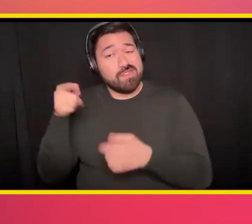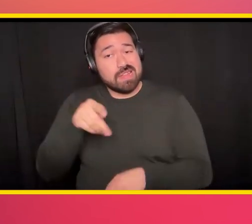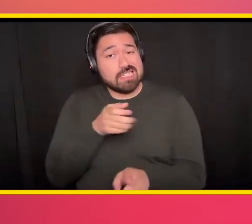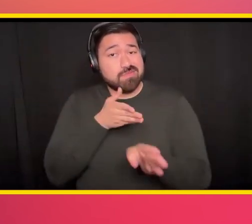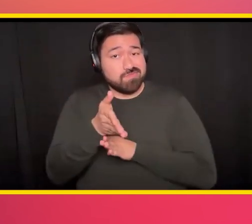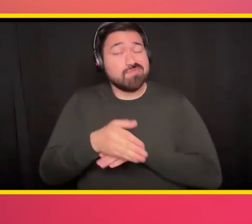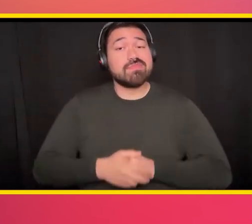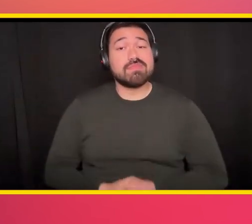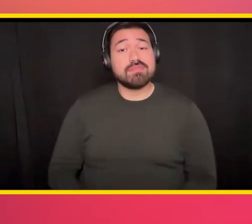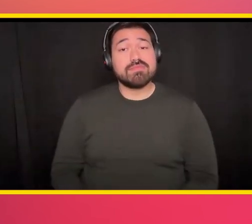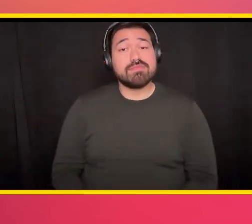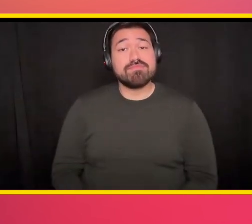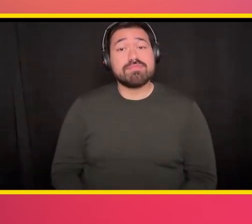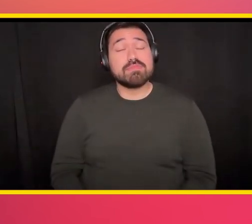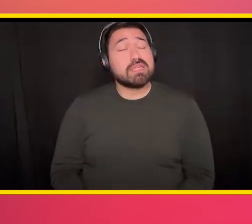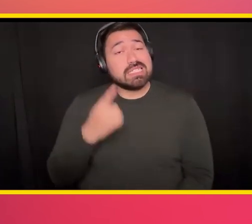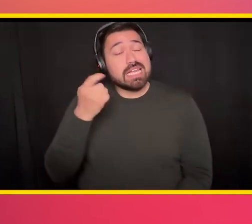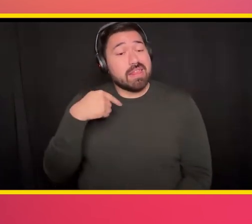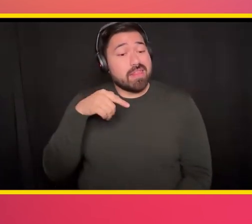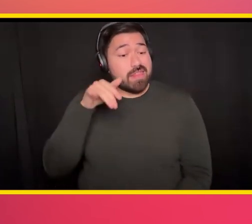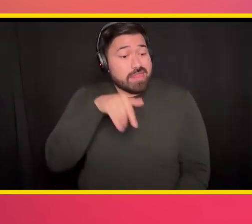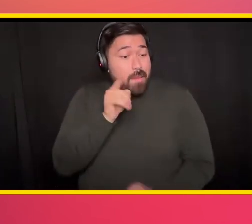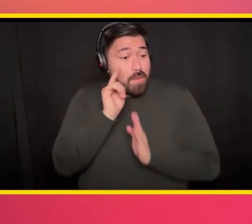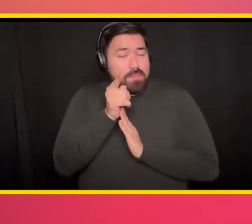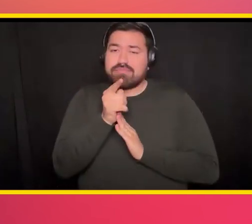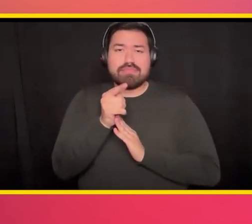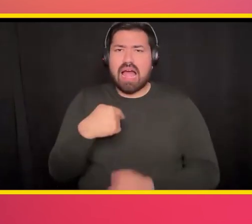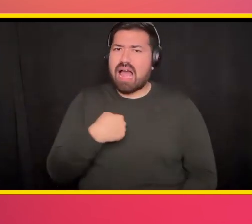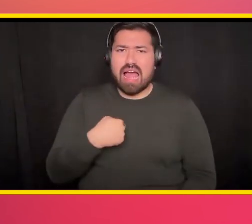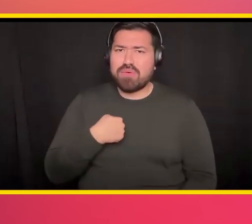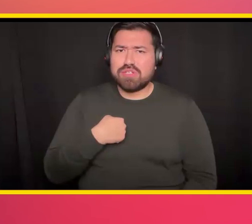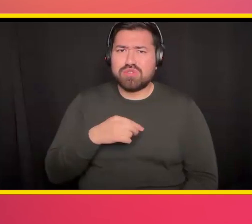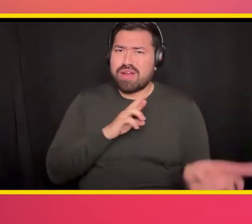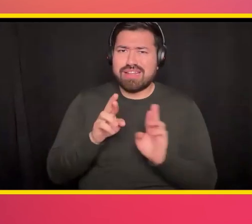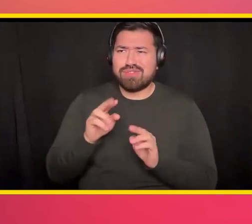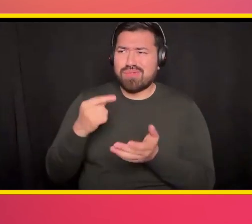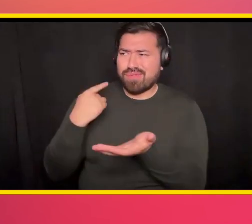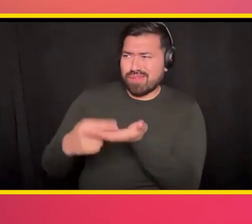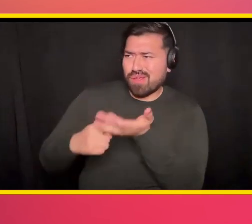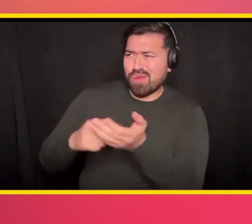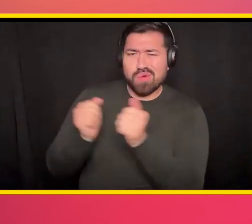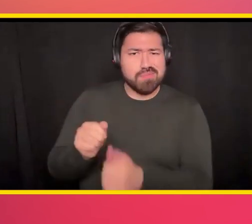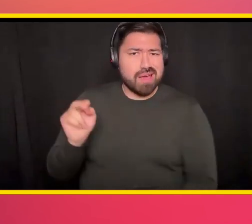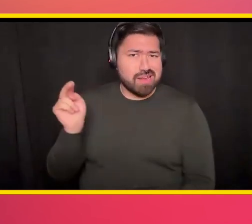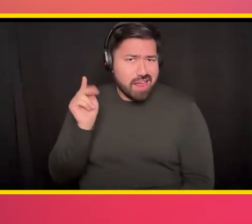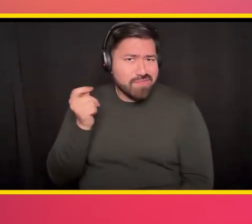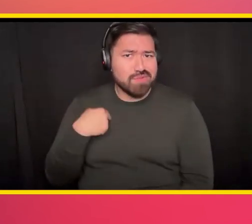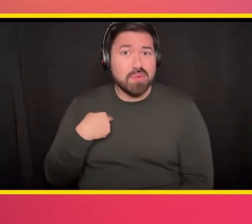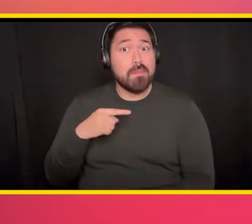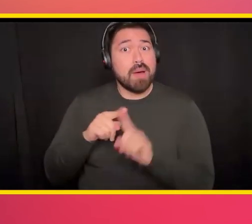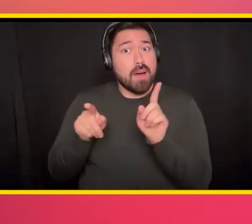about the fact that I actually, in that moment, was not the person to talk to my nephew, but my partner was.